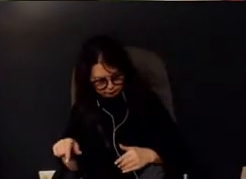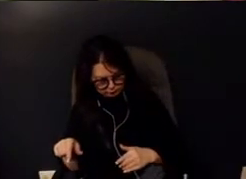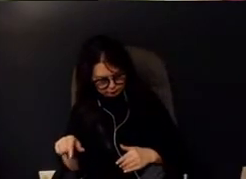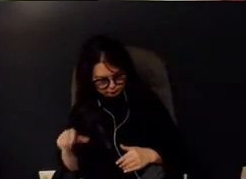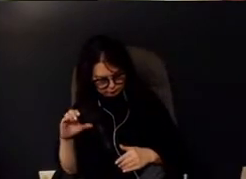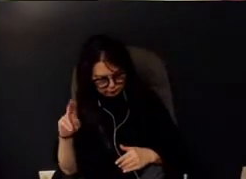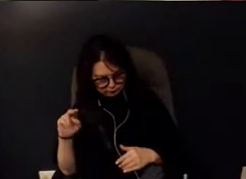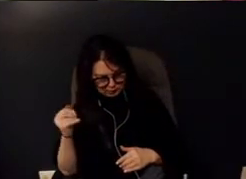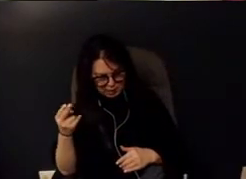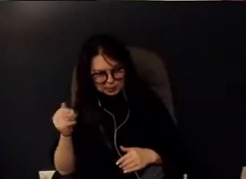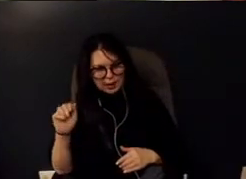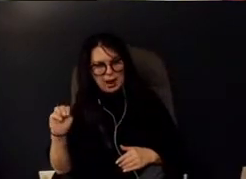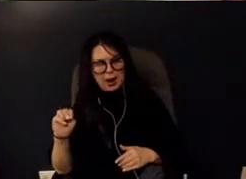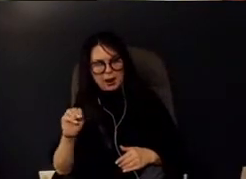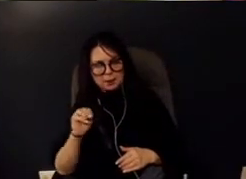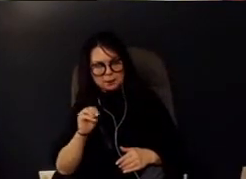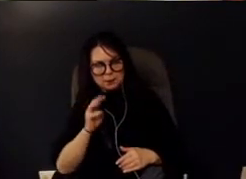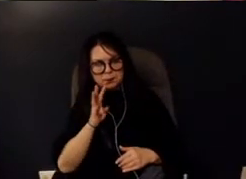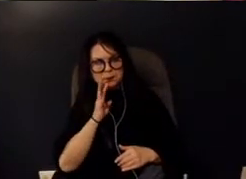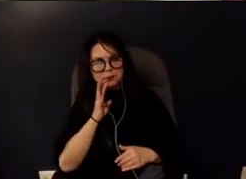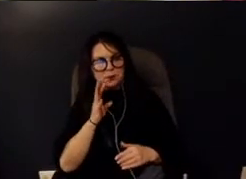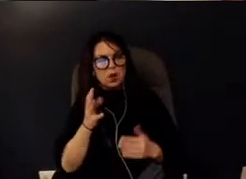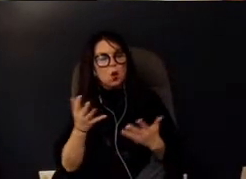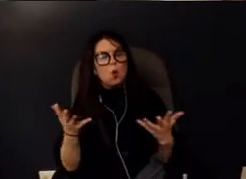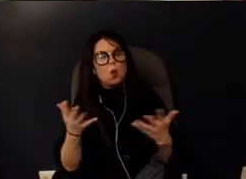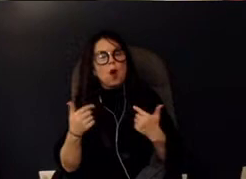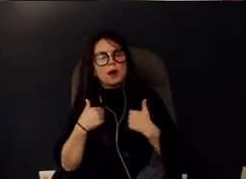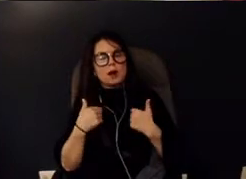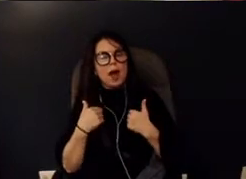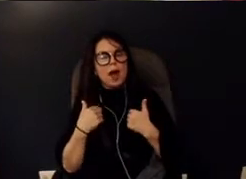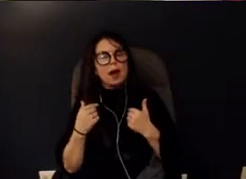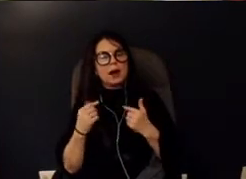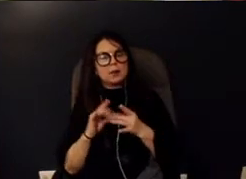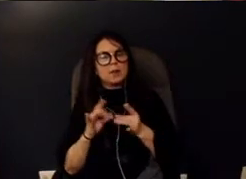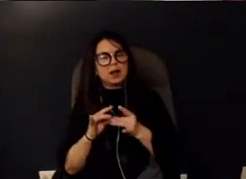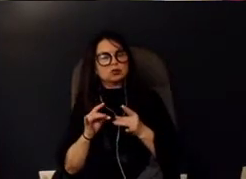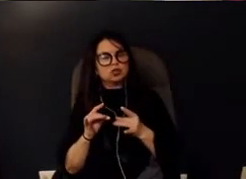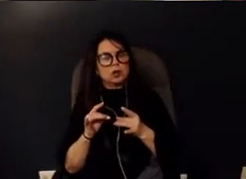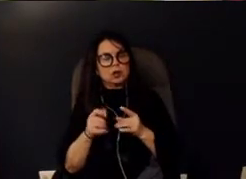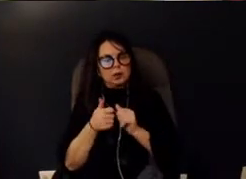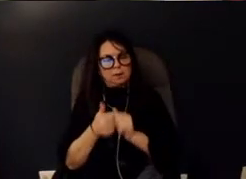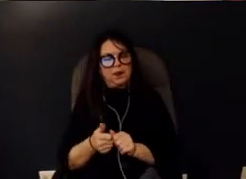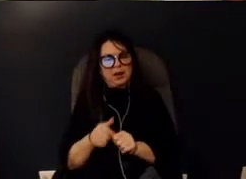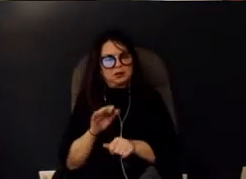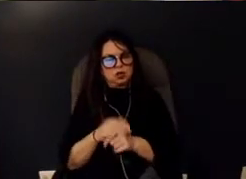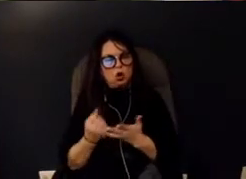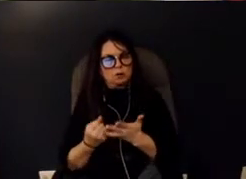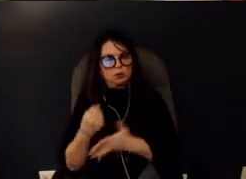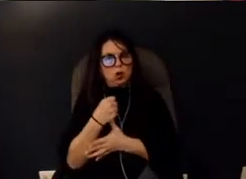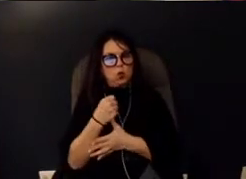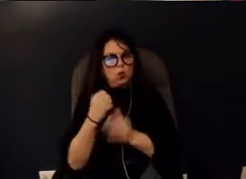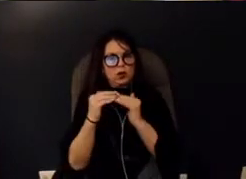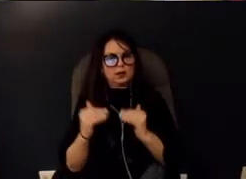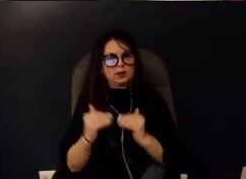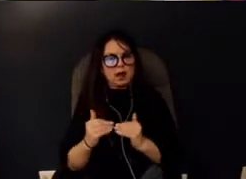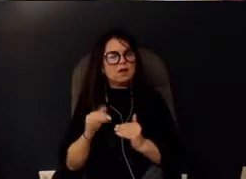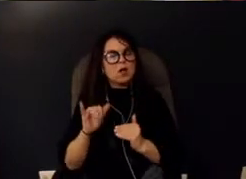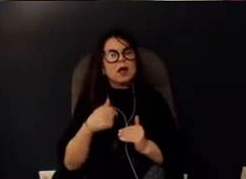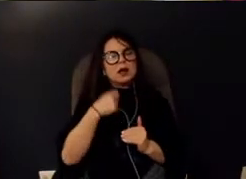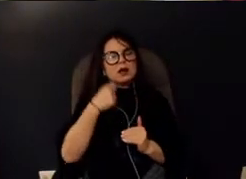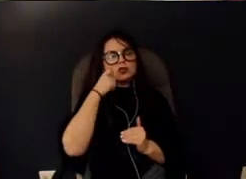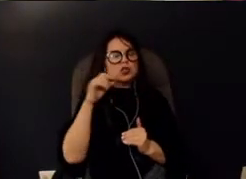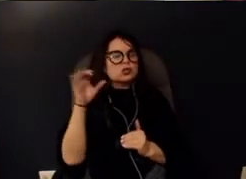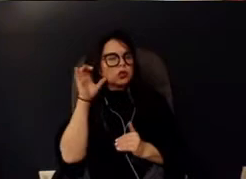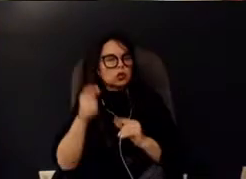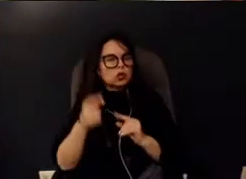What I said based on like the priority level, that was based on what we just heard from Director Brennan, unless I